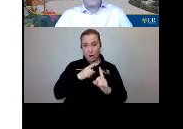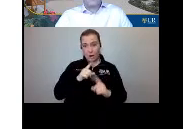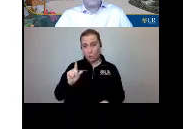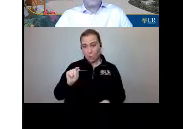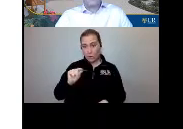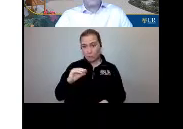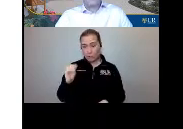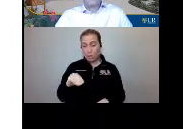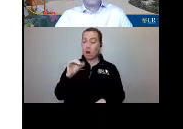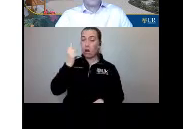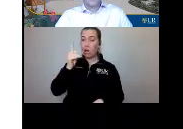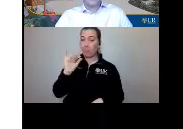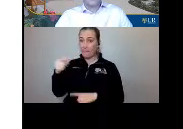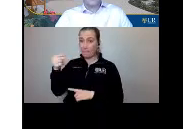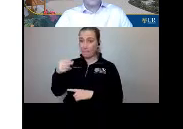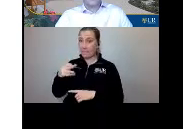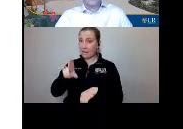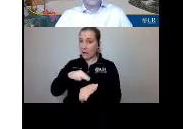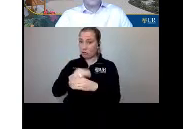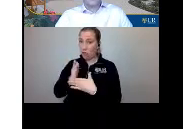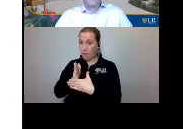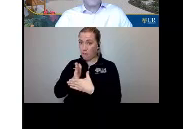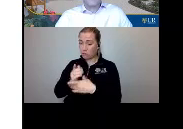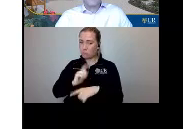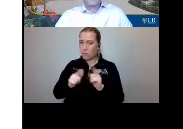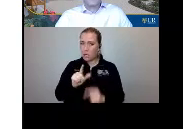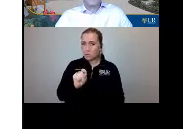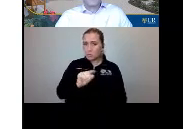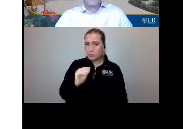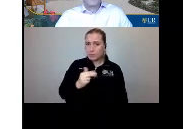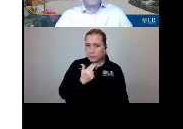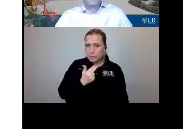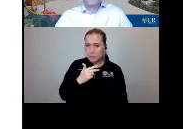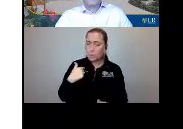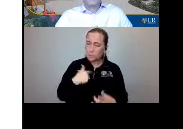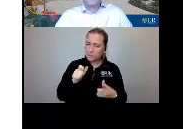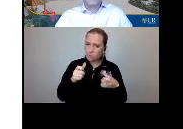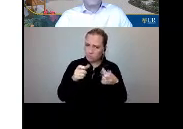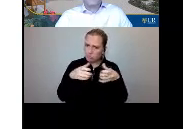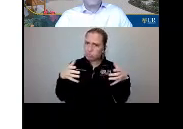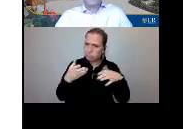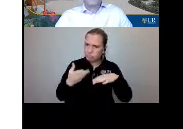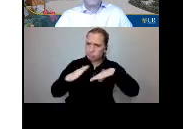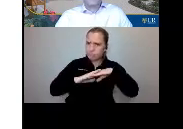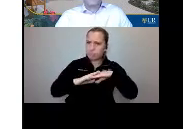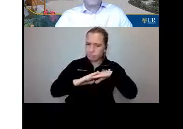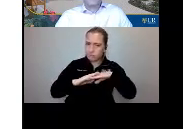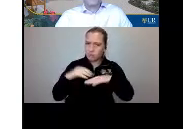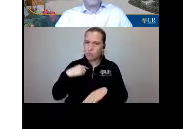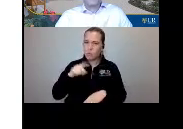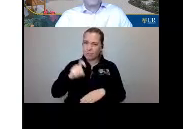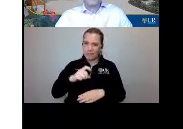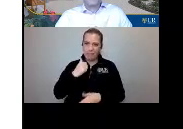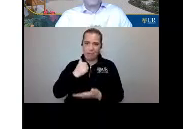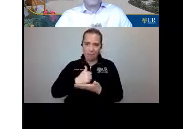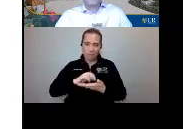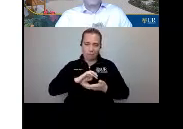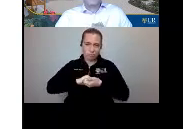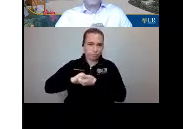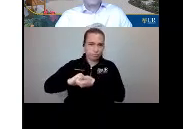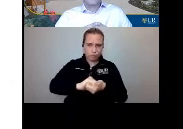average, but there is a lot of room to grow, and we need help from a lot of different people in order to put a dent